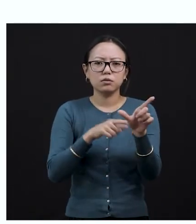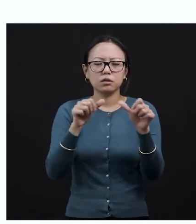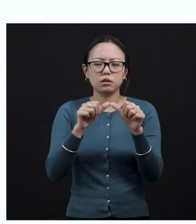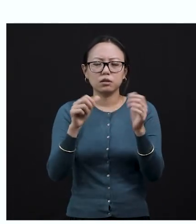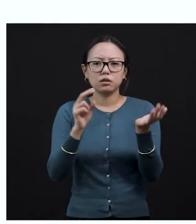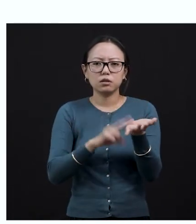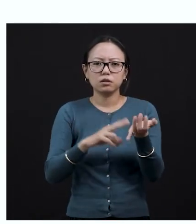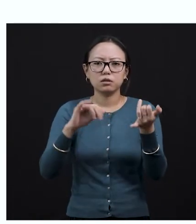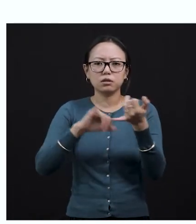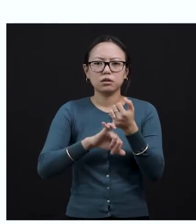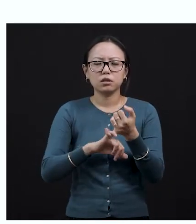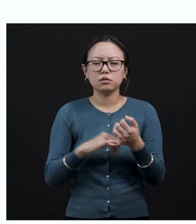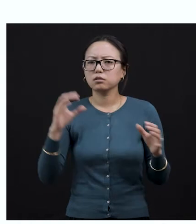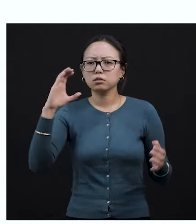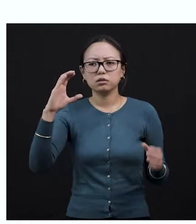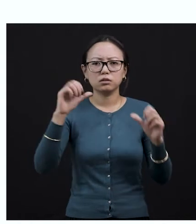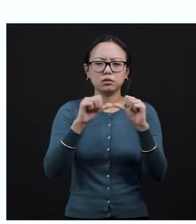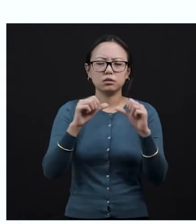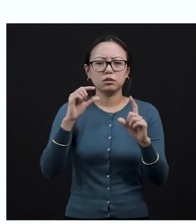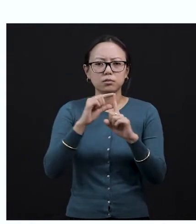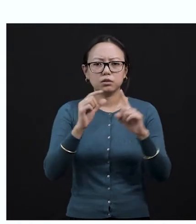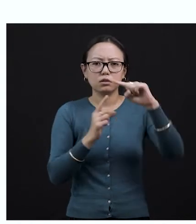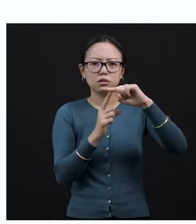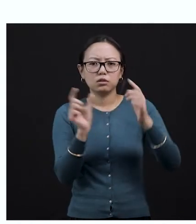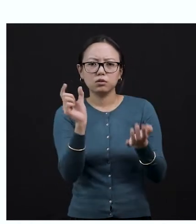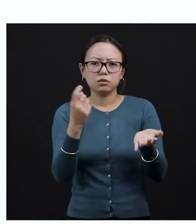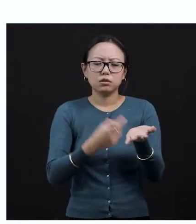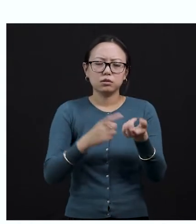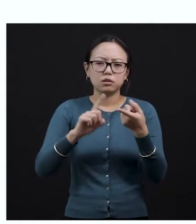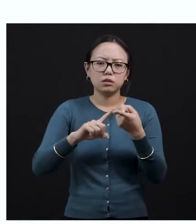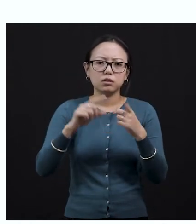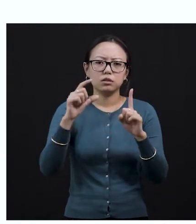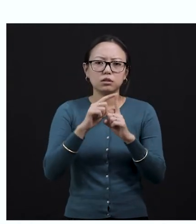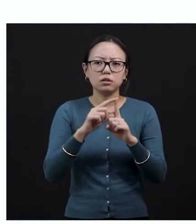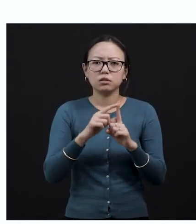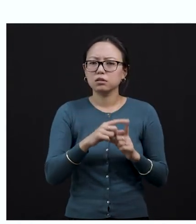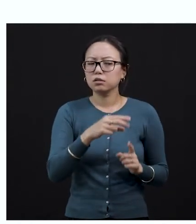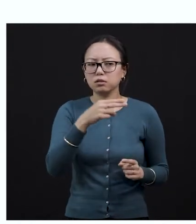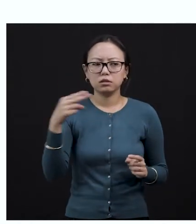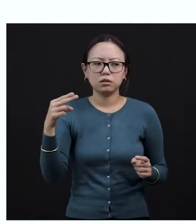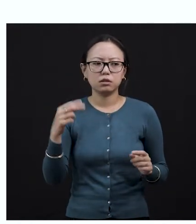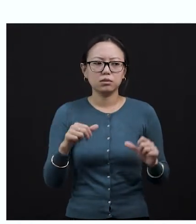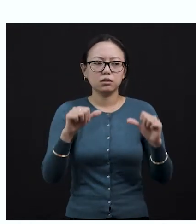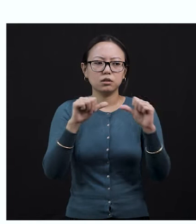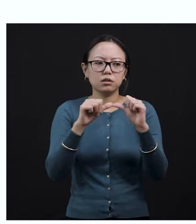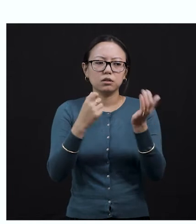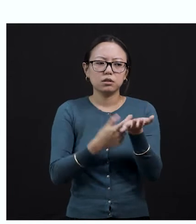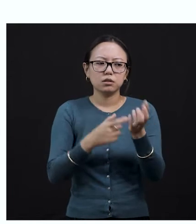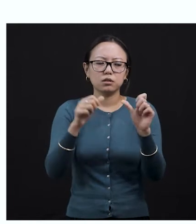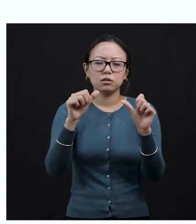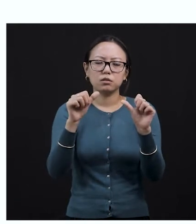the Aryavarta. Aryavarta, which meant land of the Aryans. That means whichever land